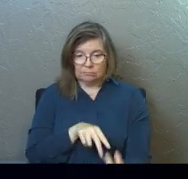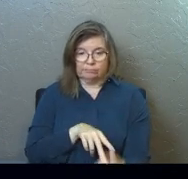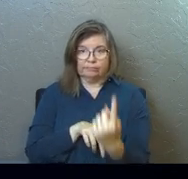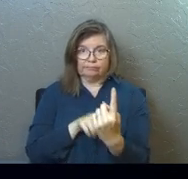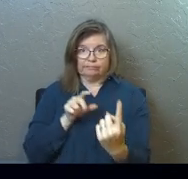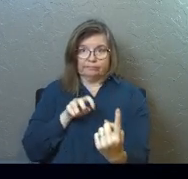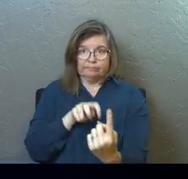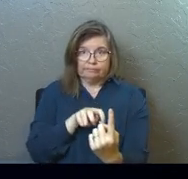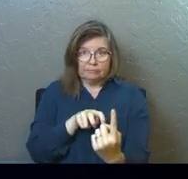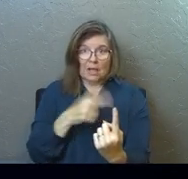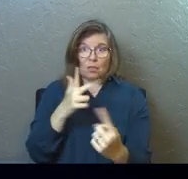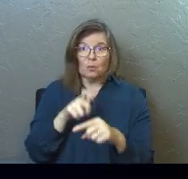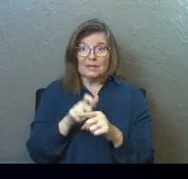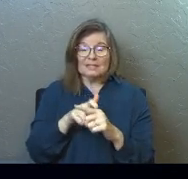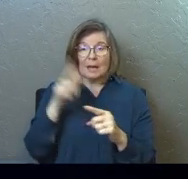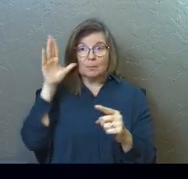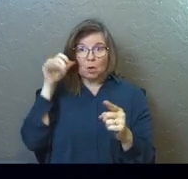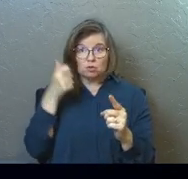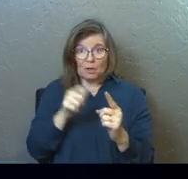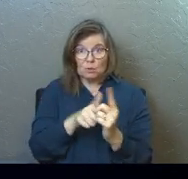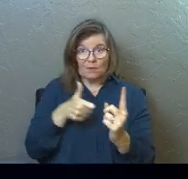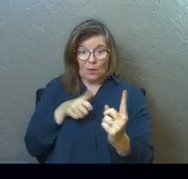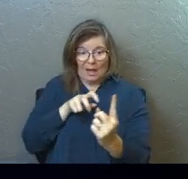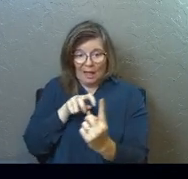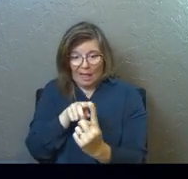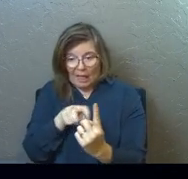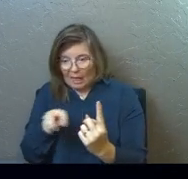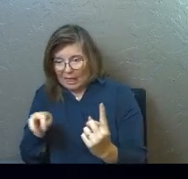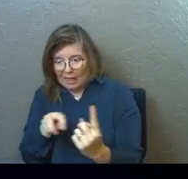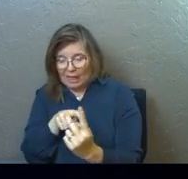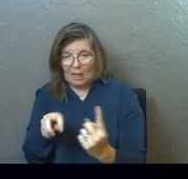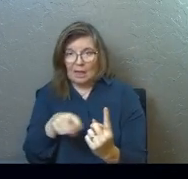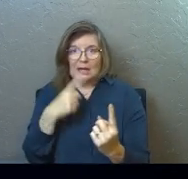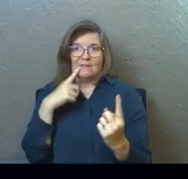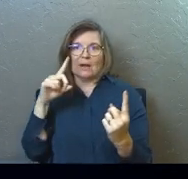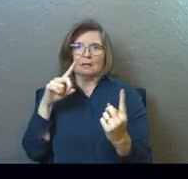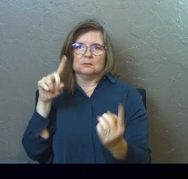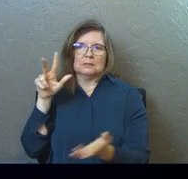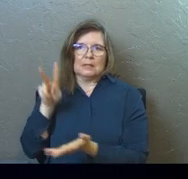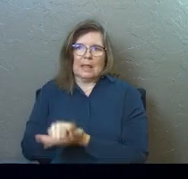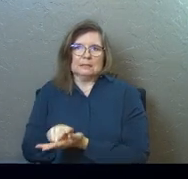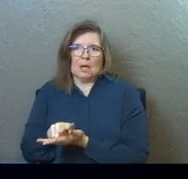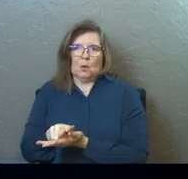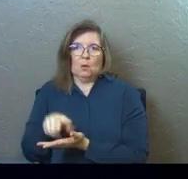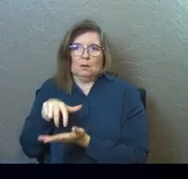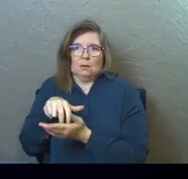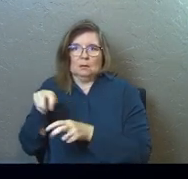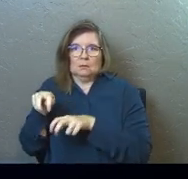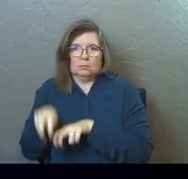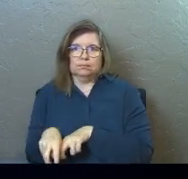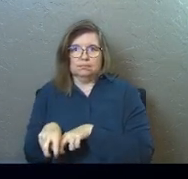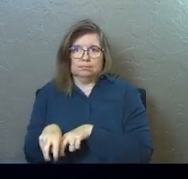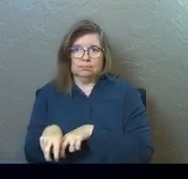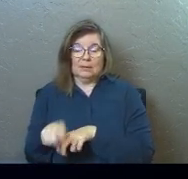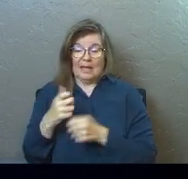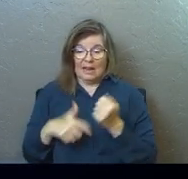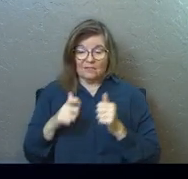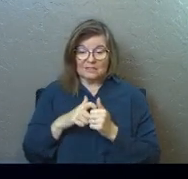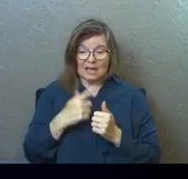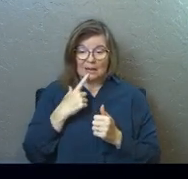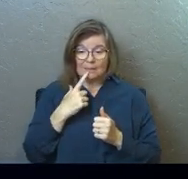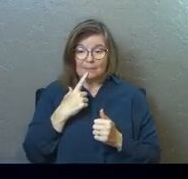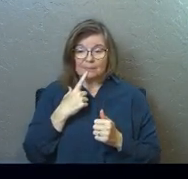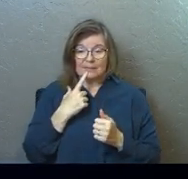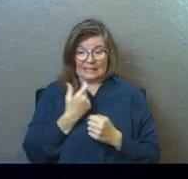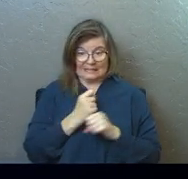there's three times the donkey tries to avoid this angel. And he finally just lays down. And every single time, the donkey tries to